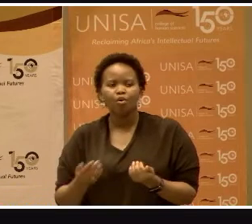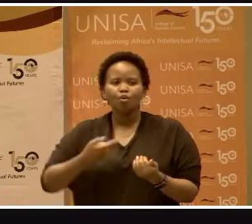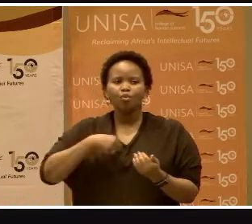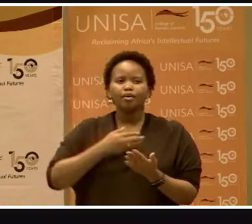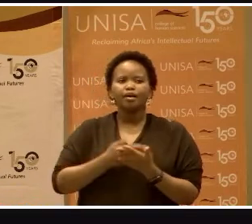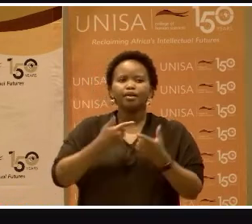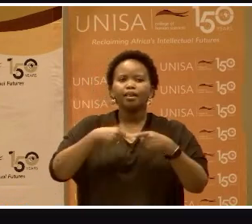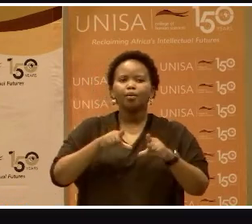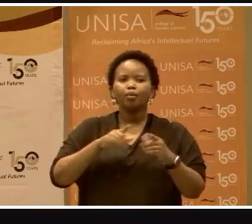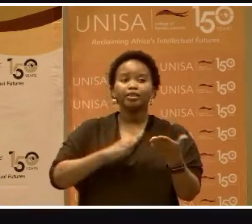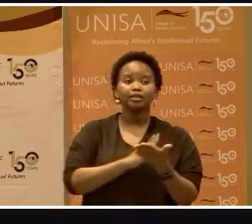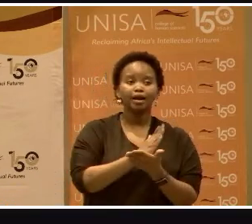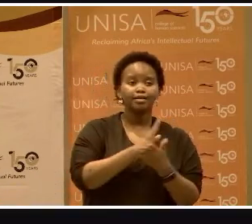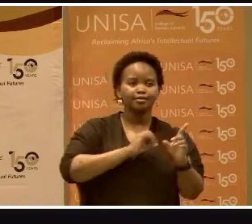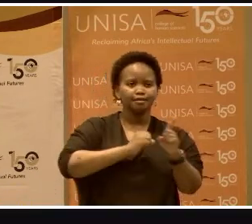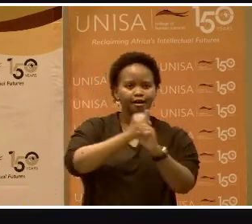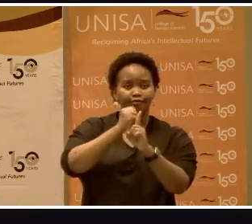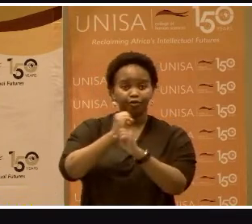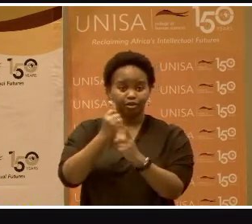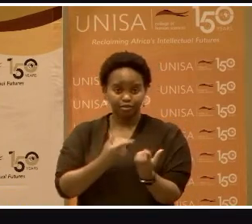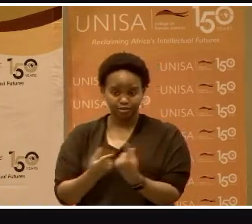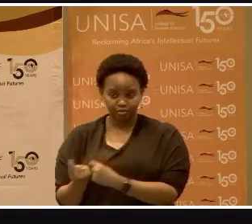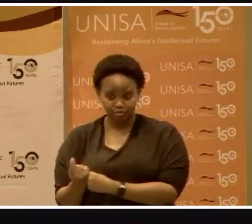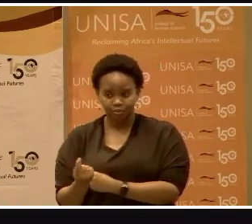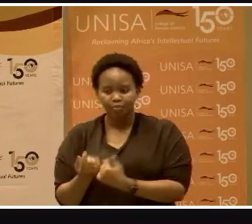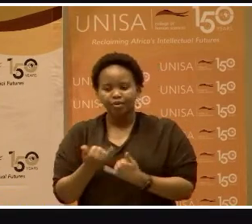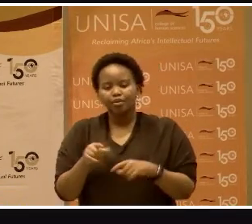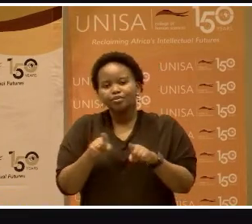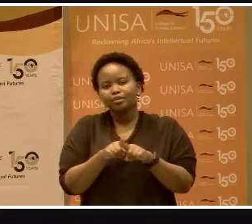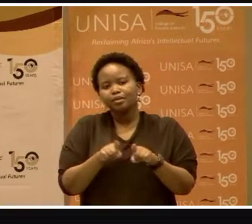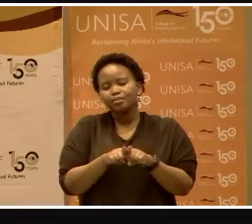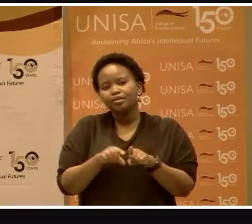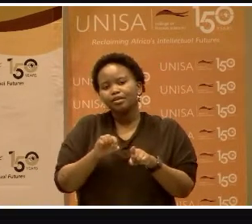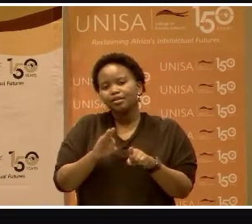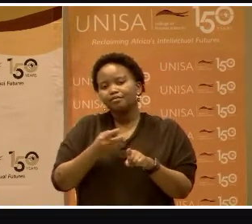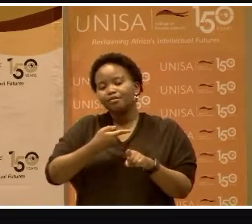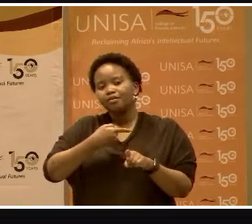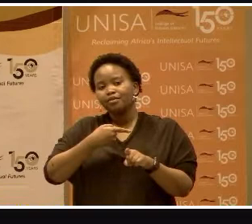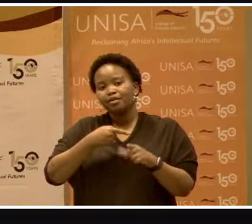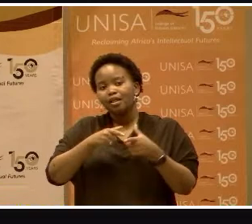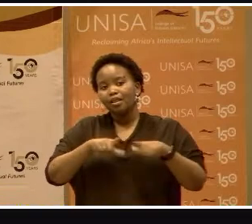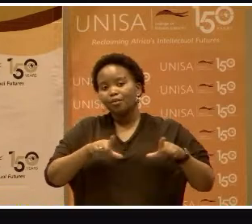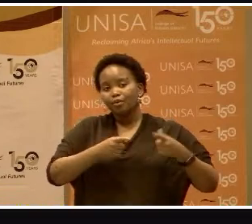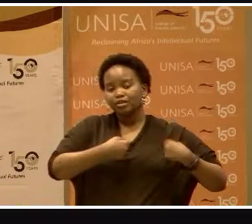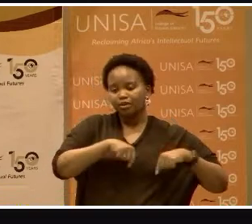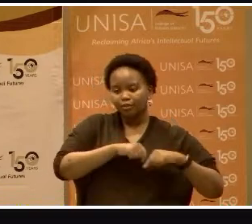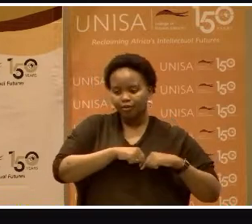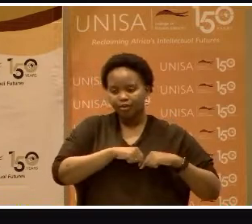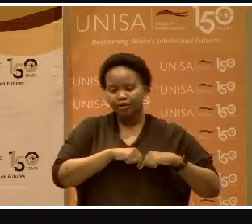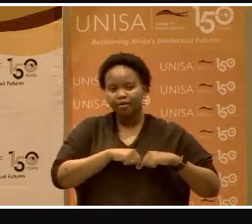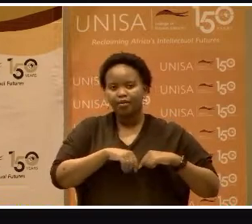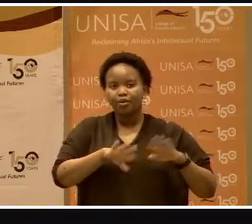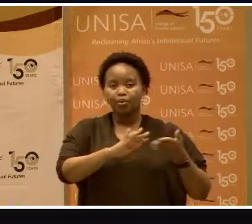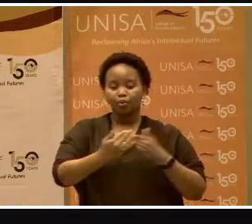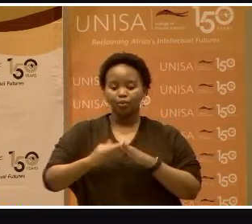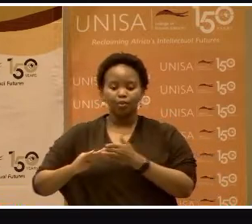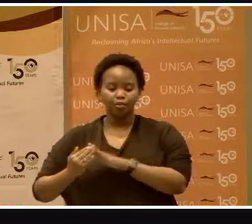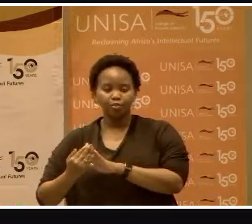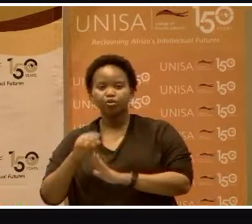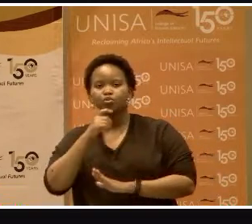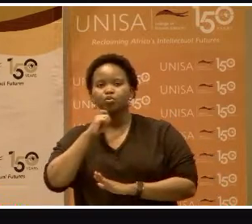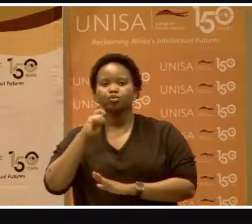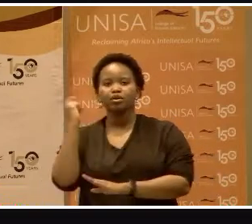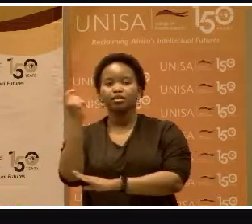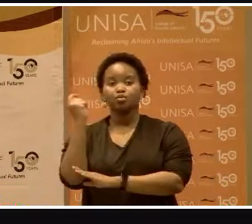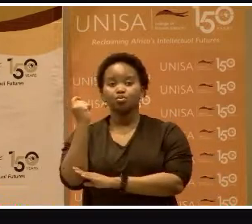language rights. So indigenous language and hope of building a community, a global community.